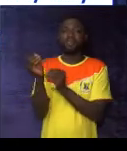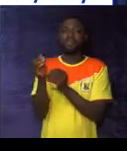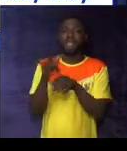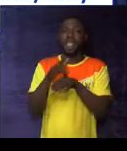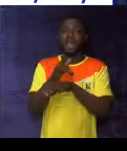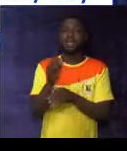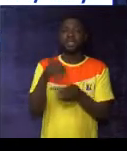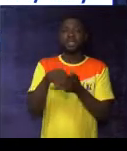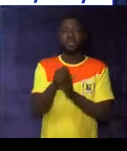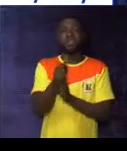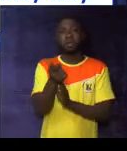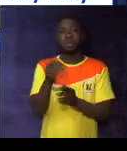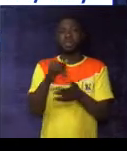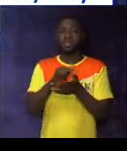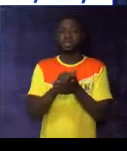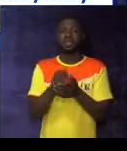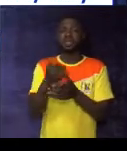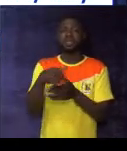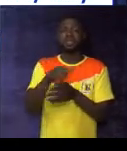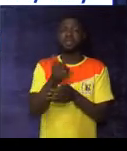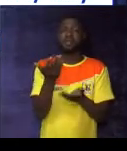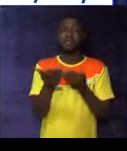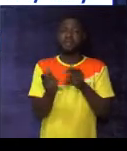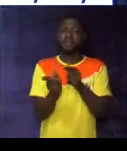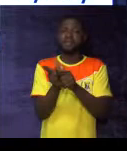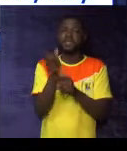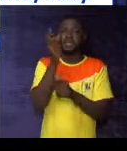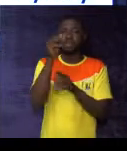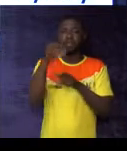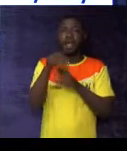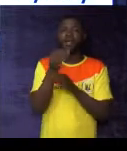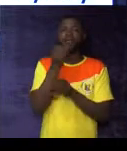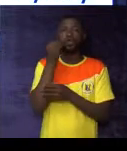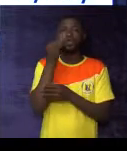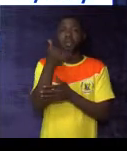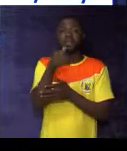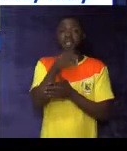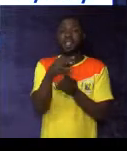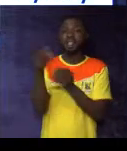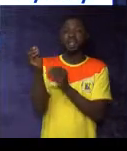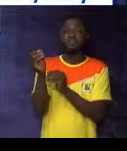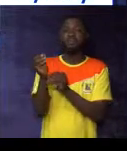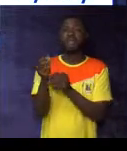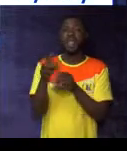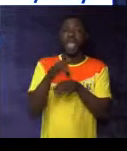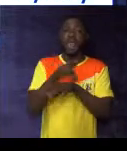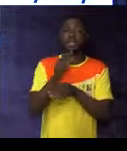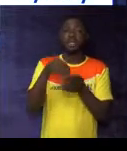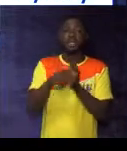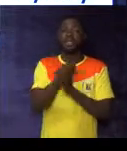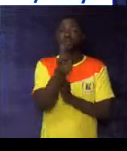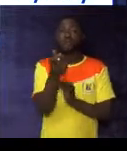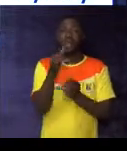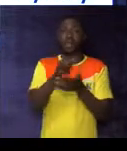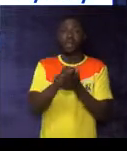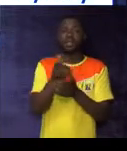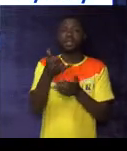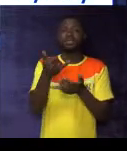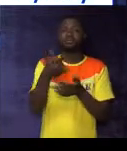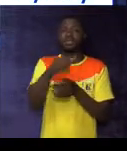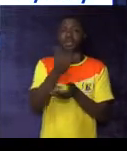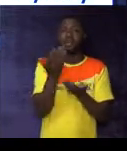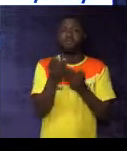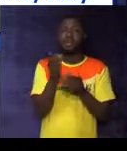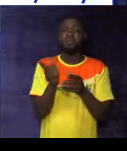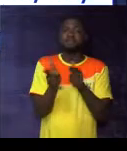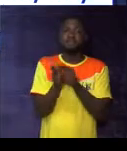They left early in order that they may meet him at home. They left early in order